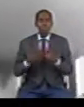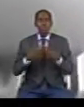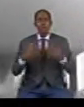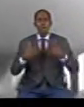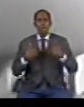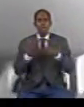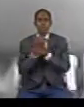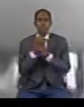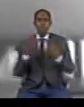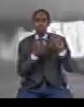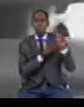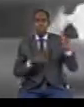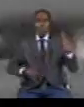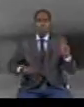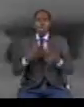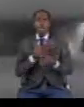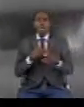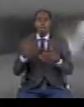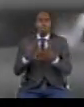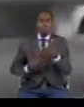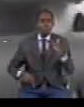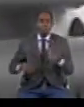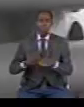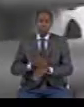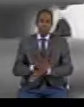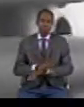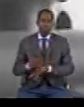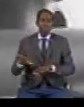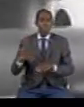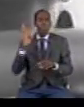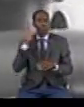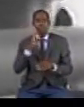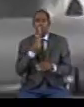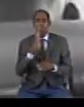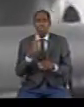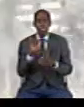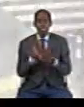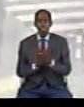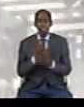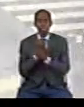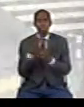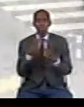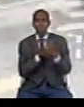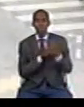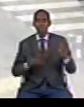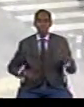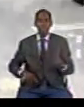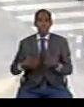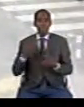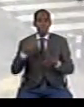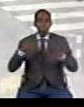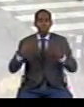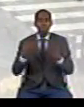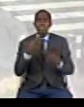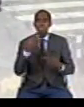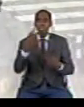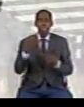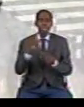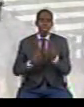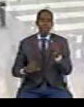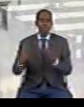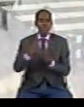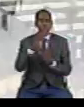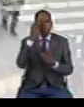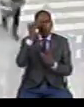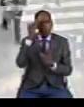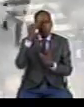the Lord, and what the effect and the impact is of that salvation of the Lord. Why tell everyone? Because he